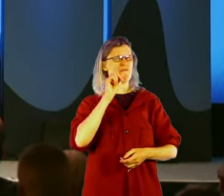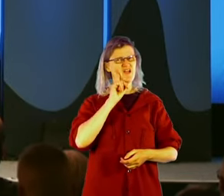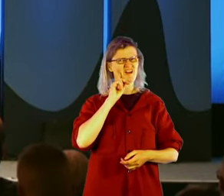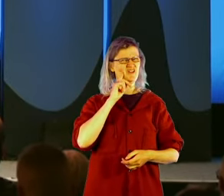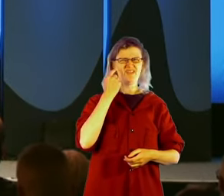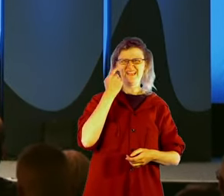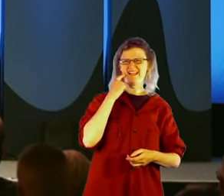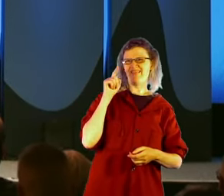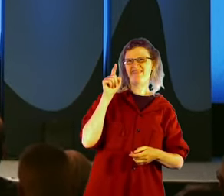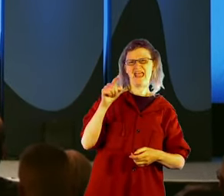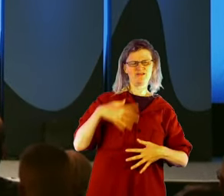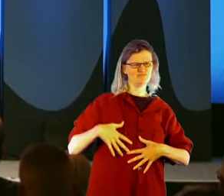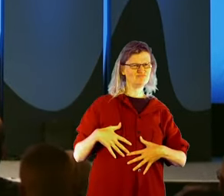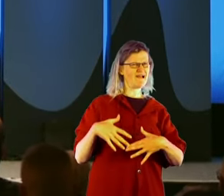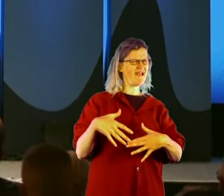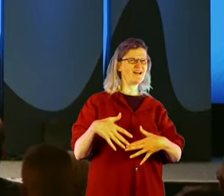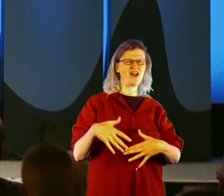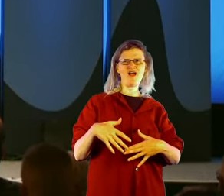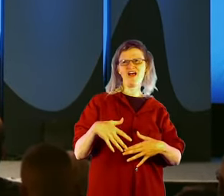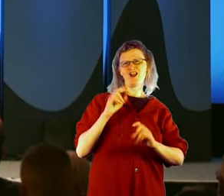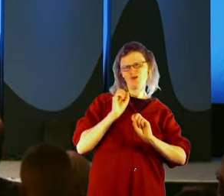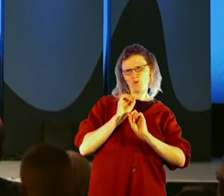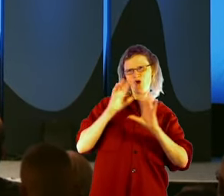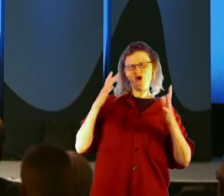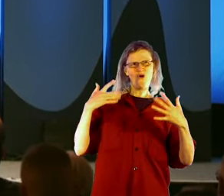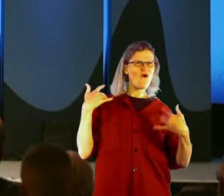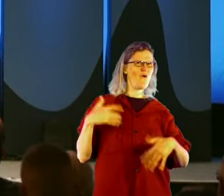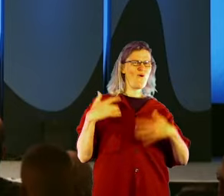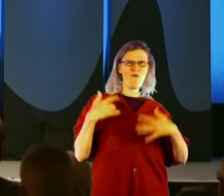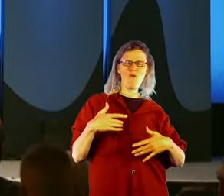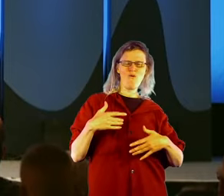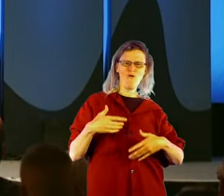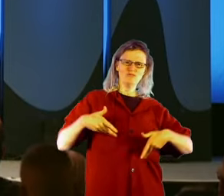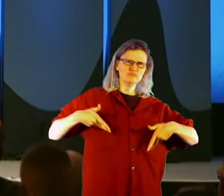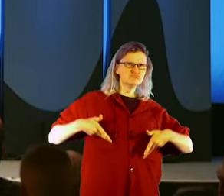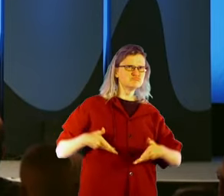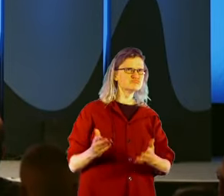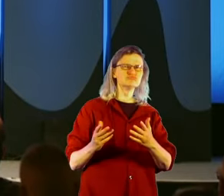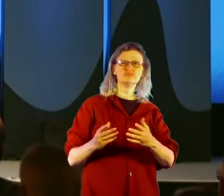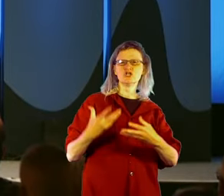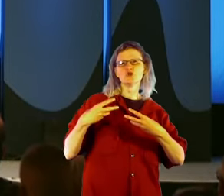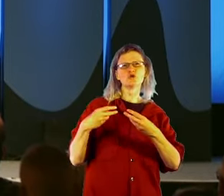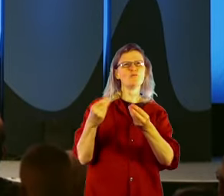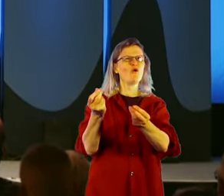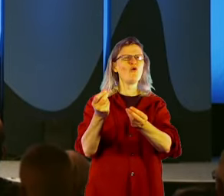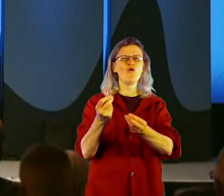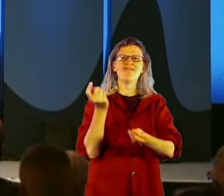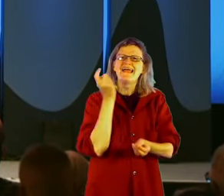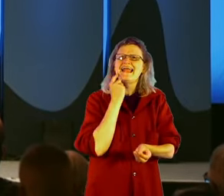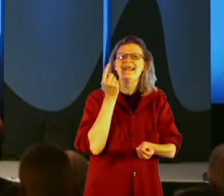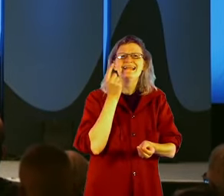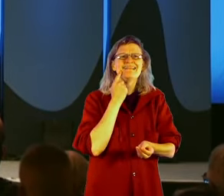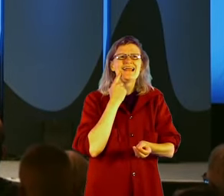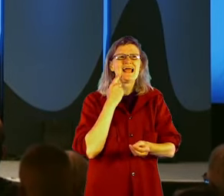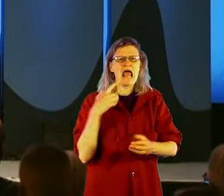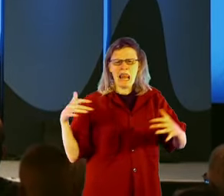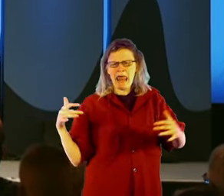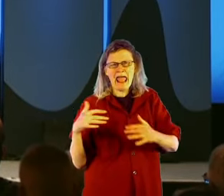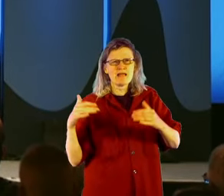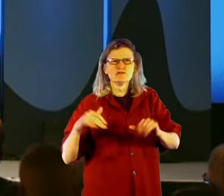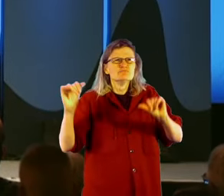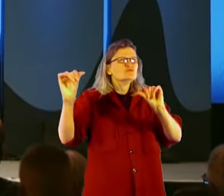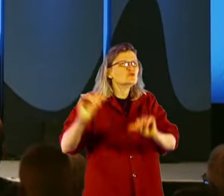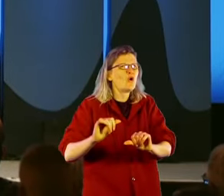bloom during pregnancy and whose labor was swift and straightforward, and you just think, how does